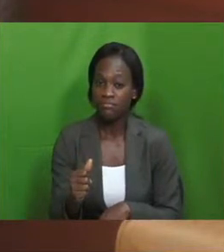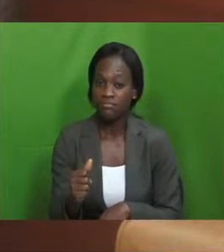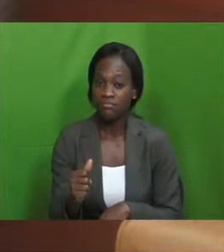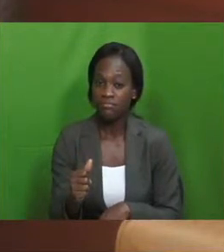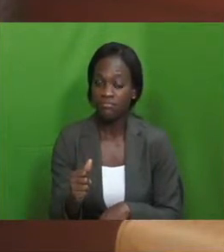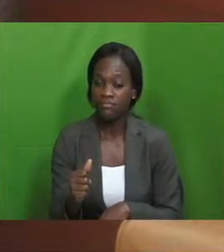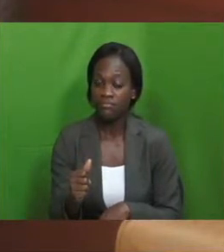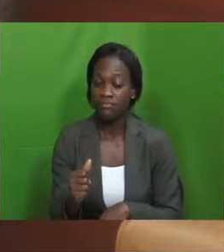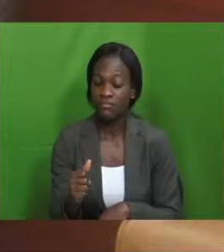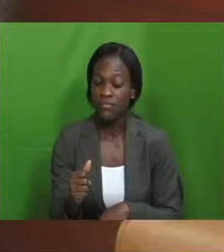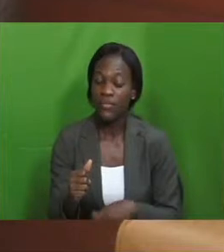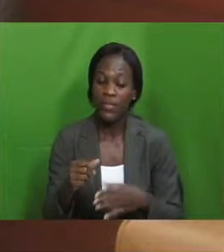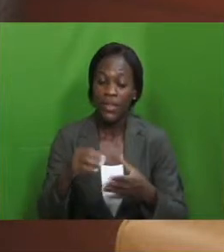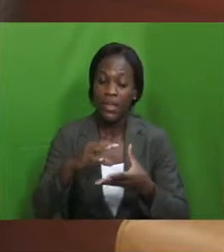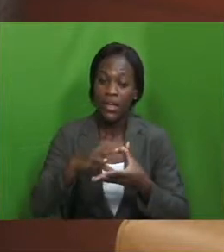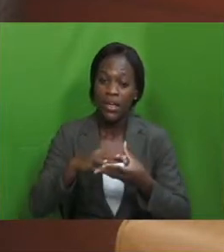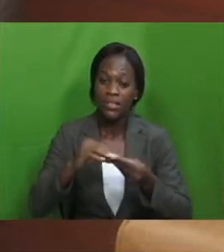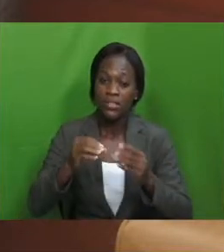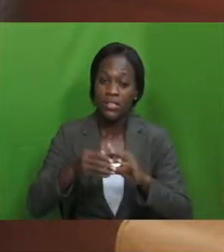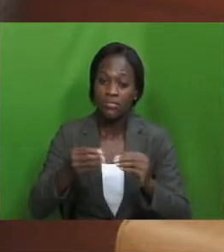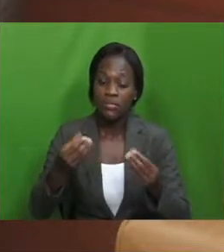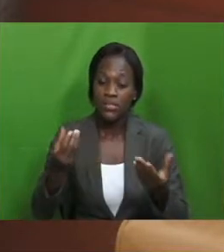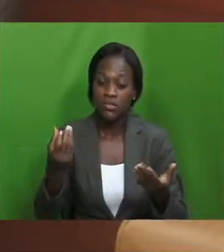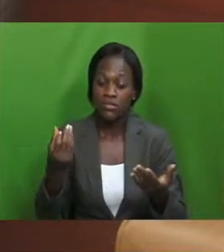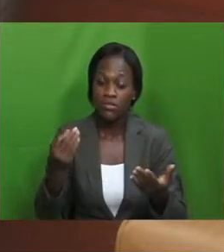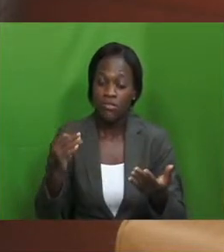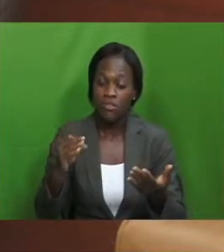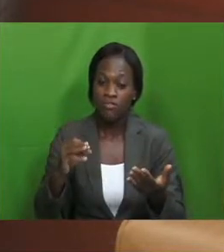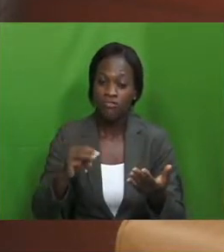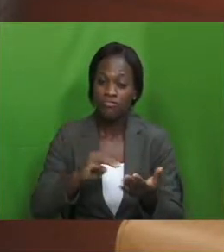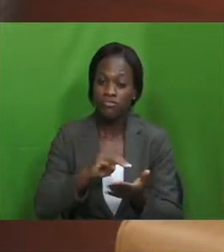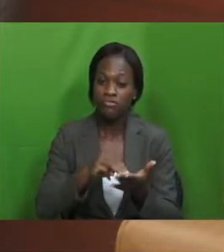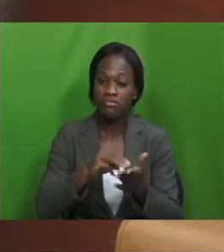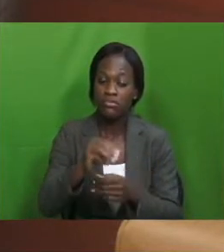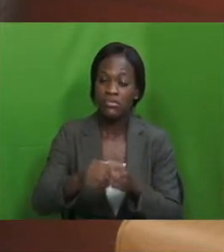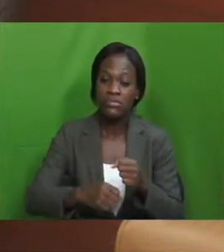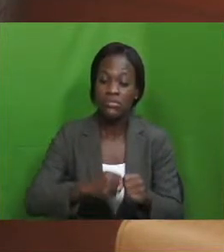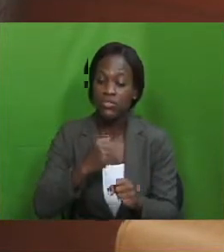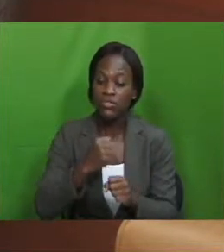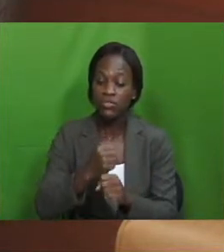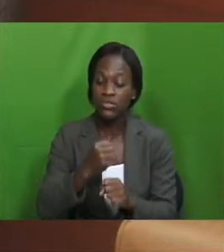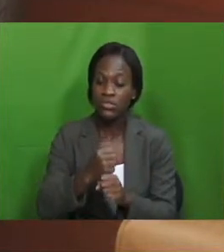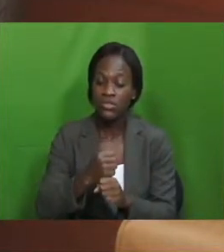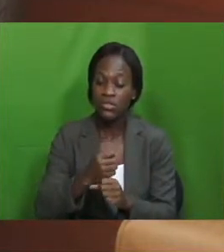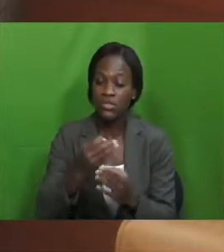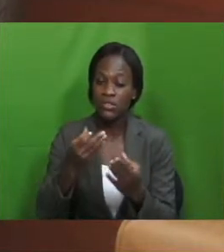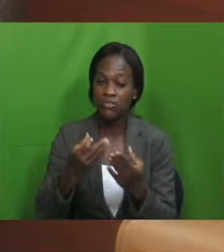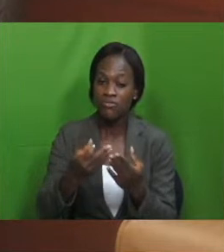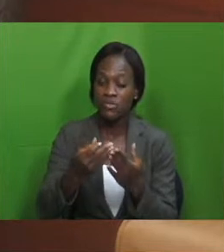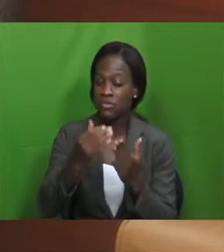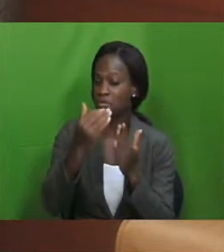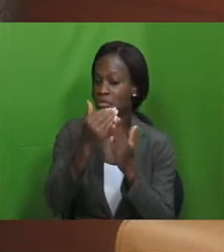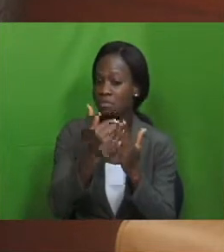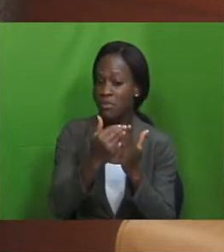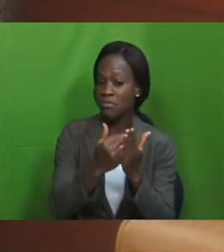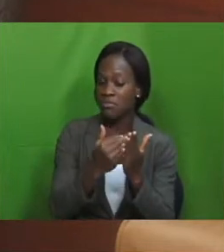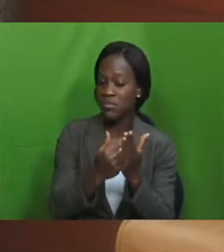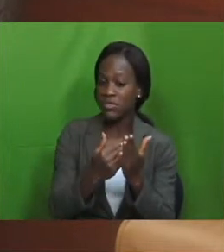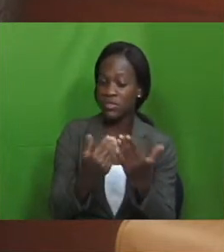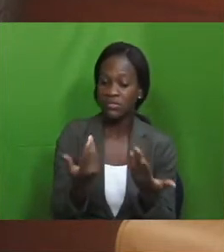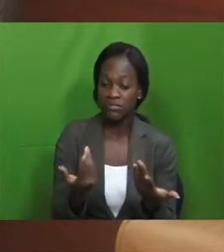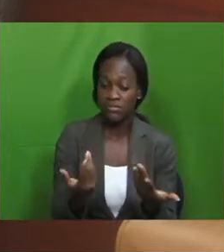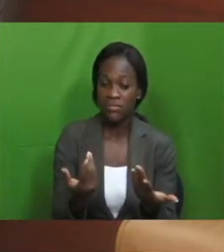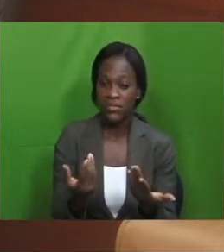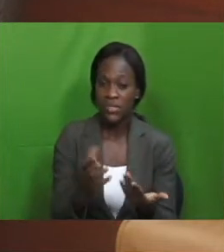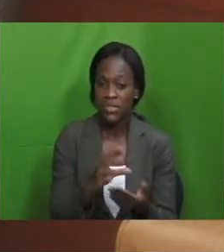the statement on the mid-year fiscal policy review and budget statement and economic policy, and to